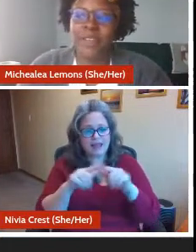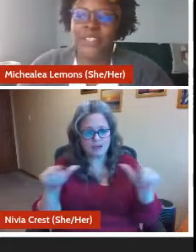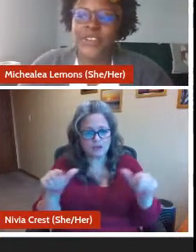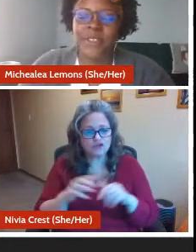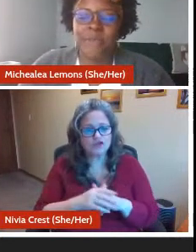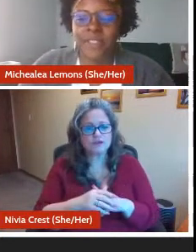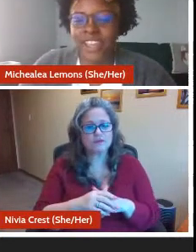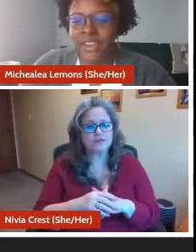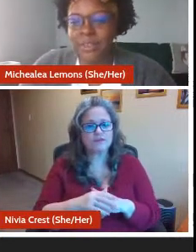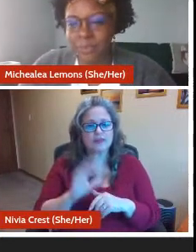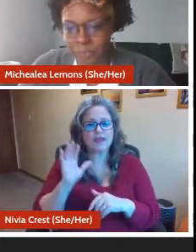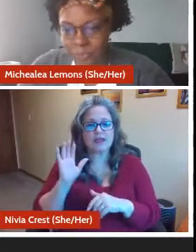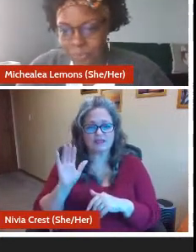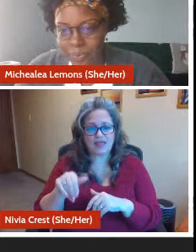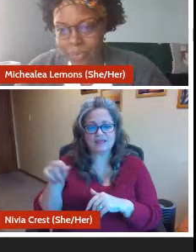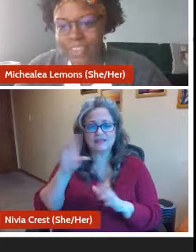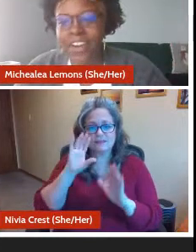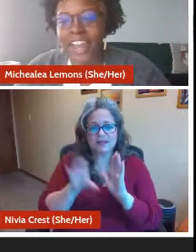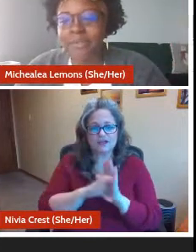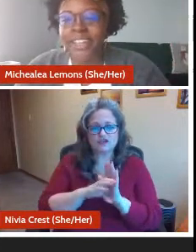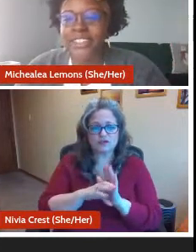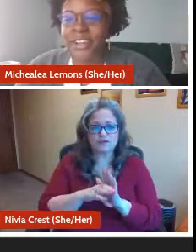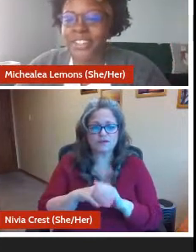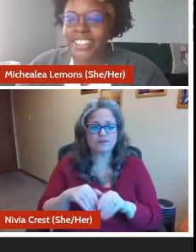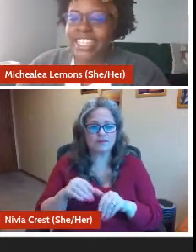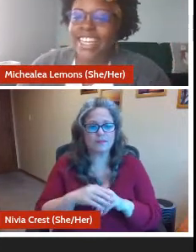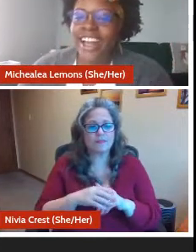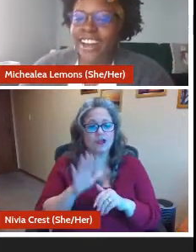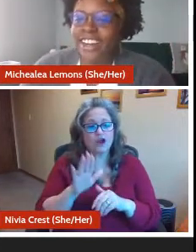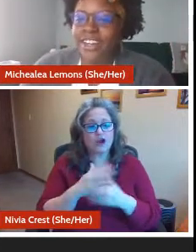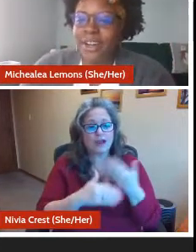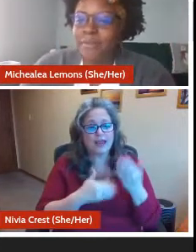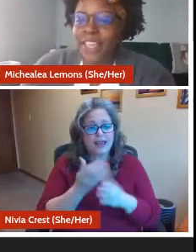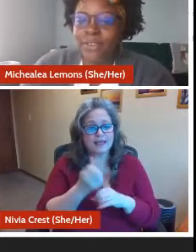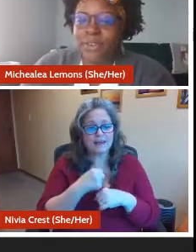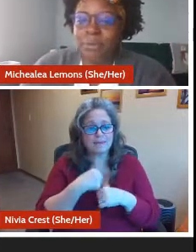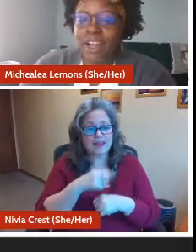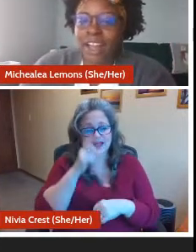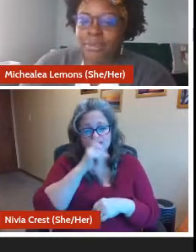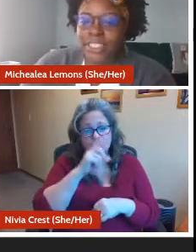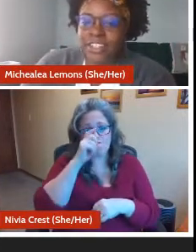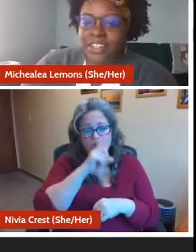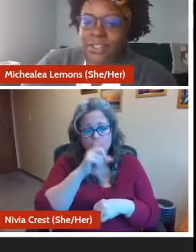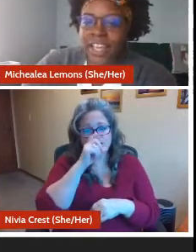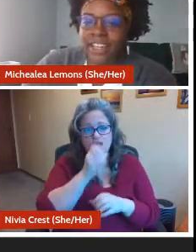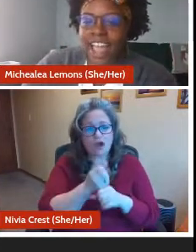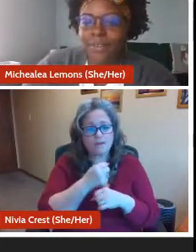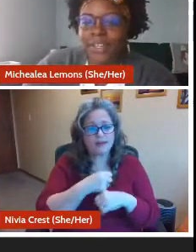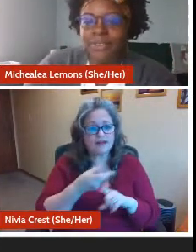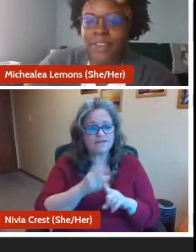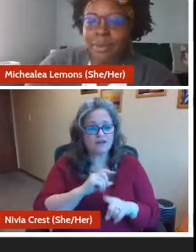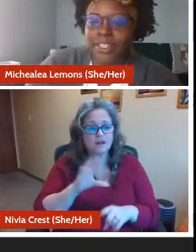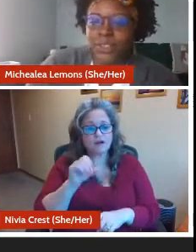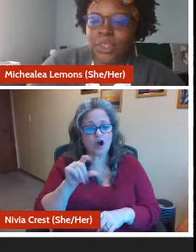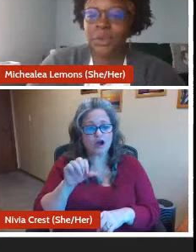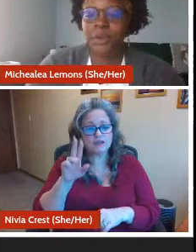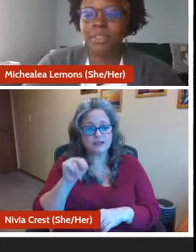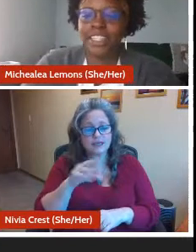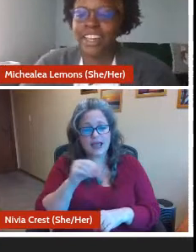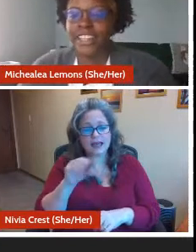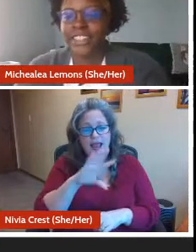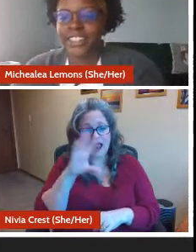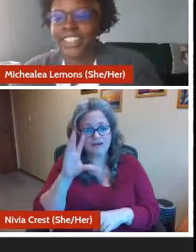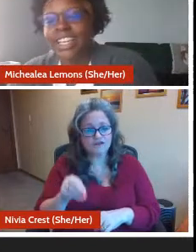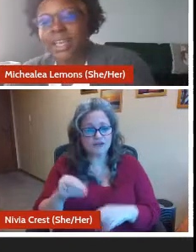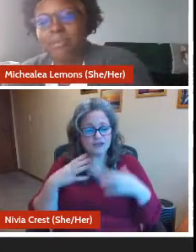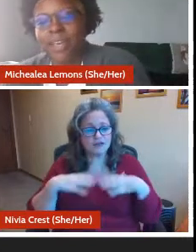And that's a picture of them there. Her handmade dolls are made from cotton material and African fabrics with